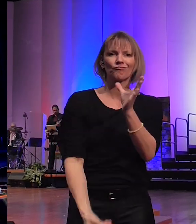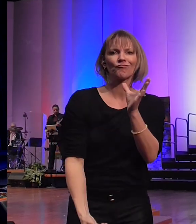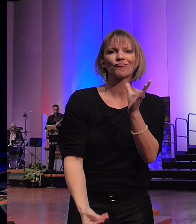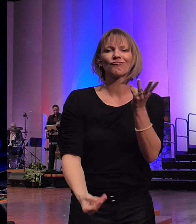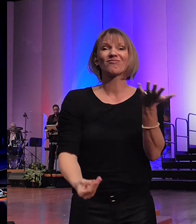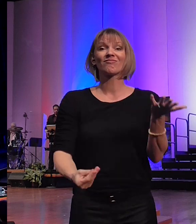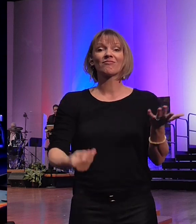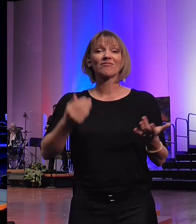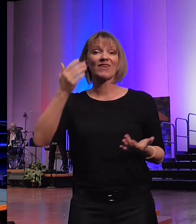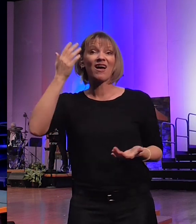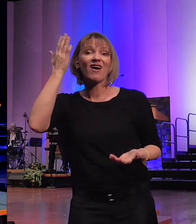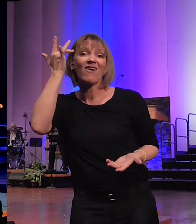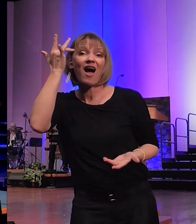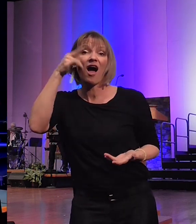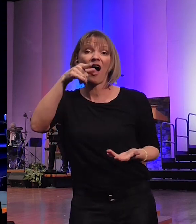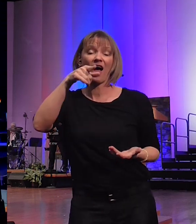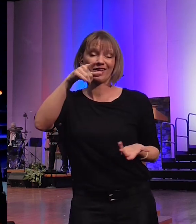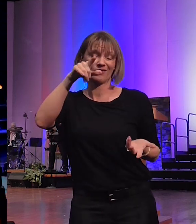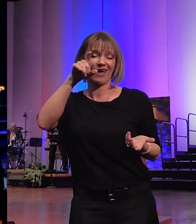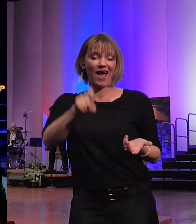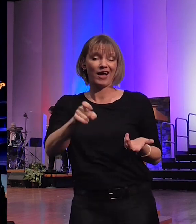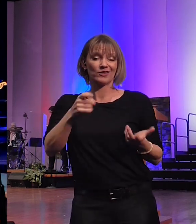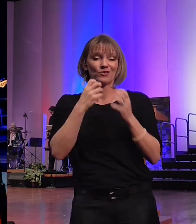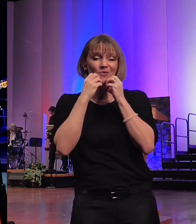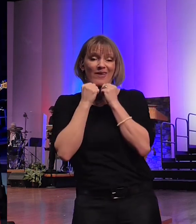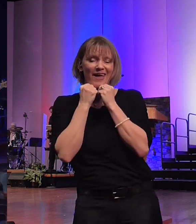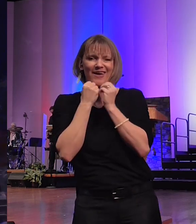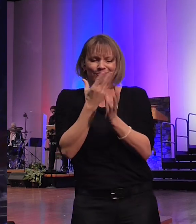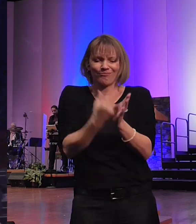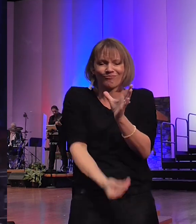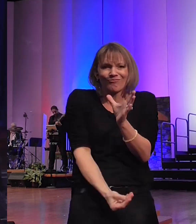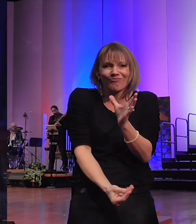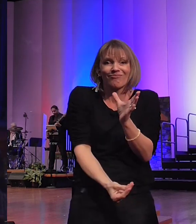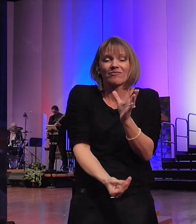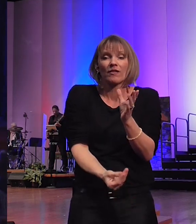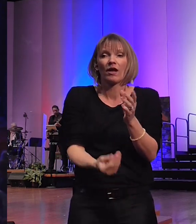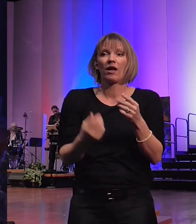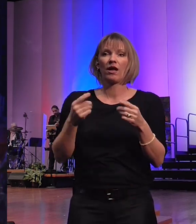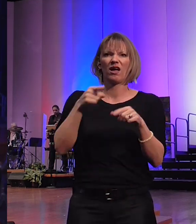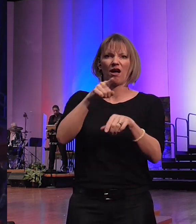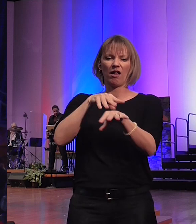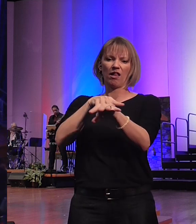The reason that you had to care, your traffic is stuck,